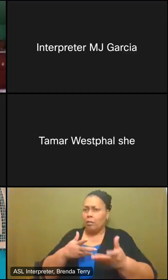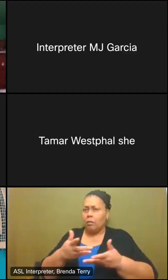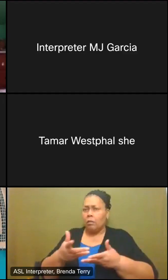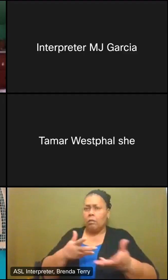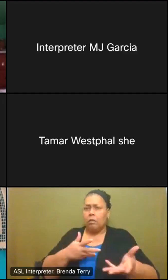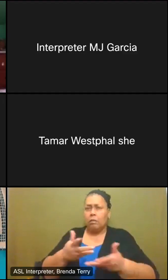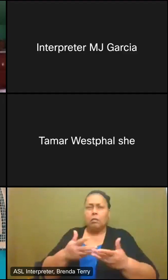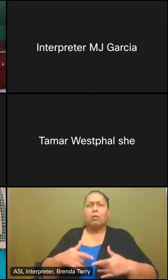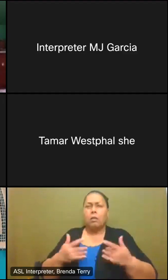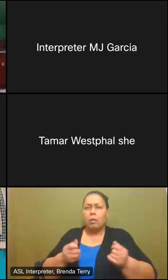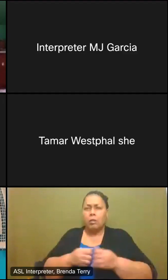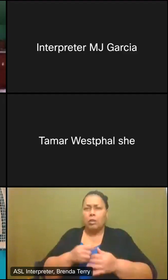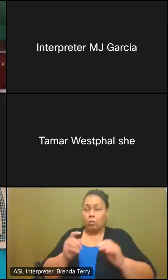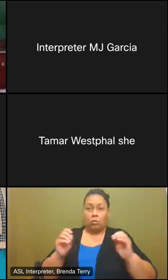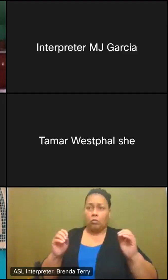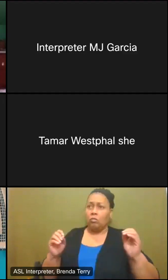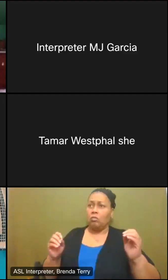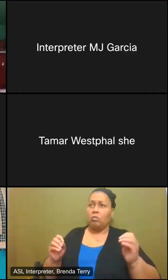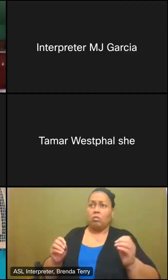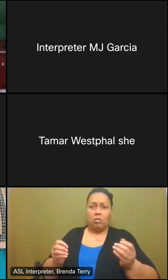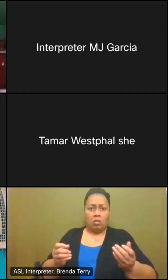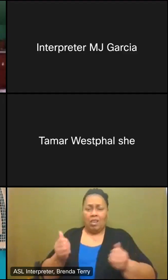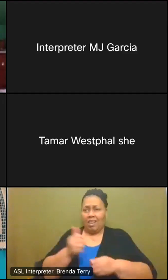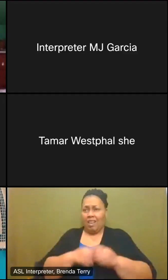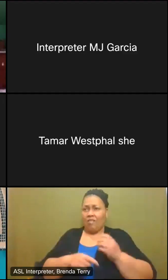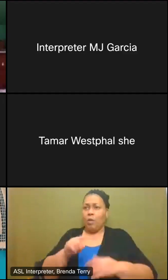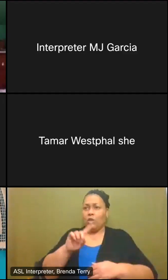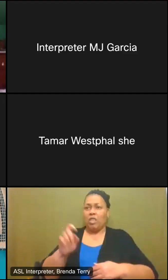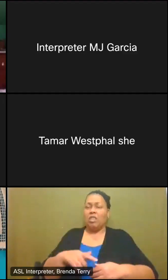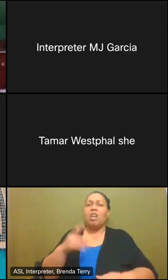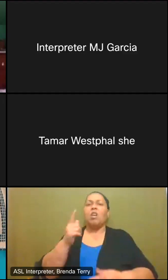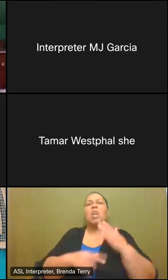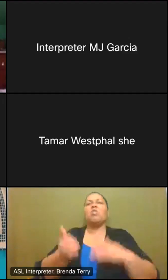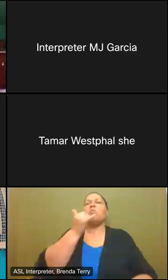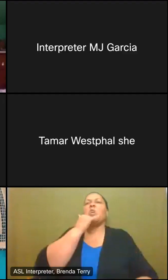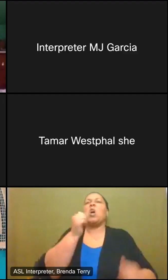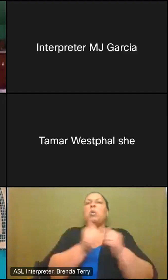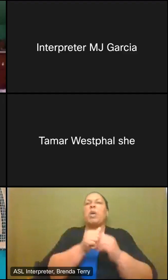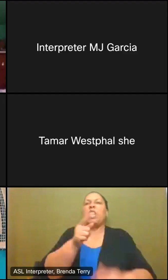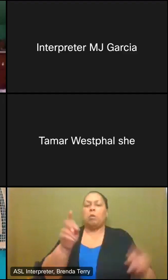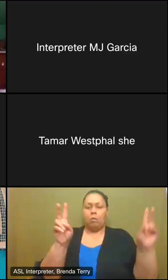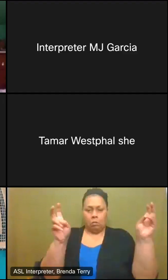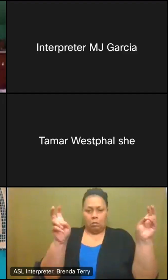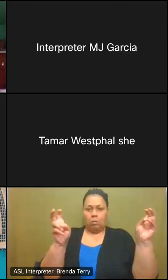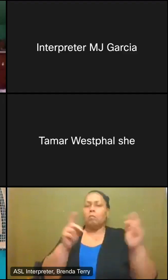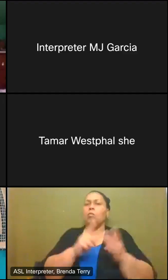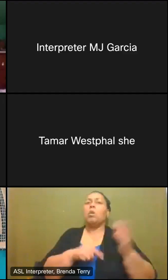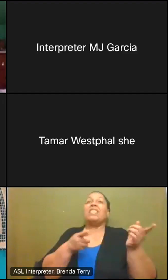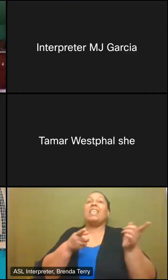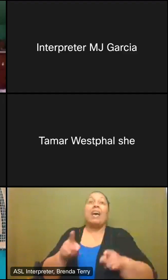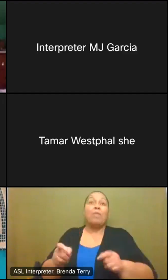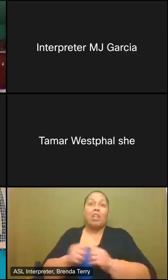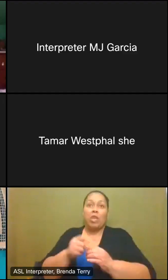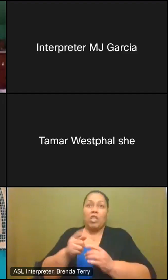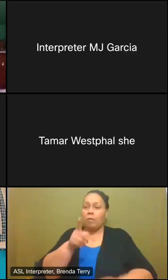me and what I was experiencing. Everyone's question was, what's wrong with you, as opposed to what's happening to